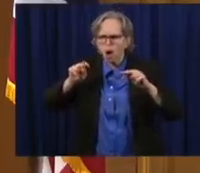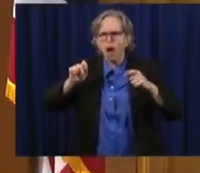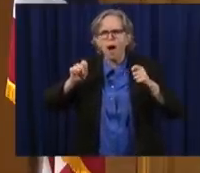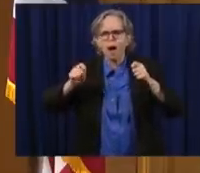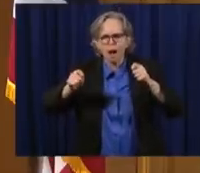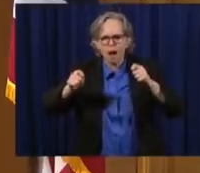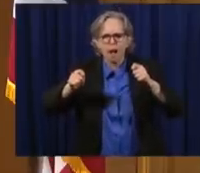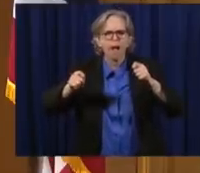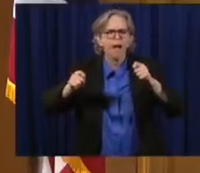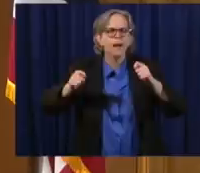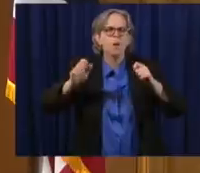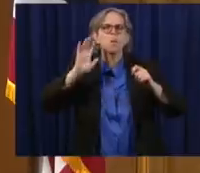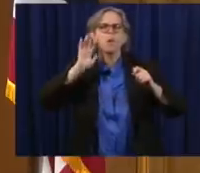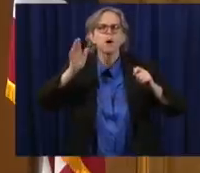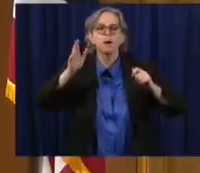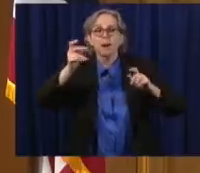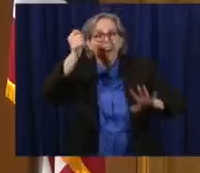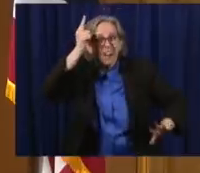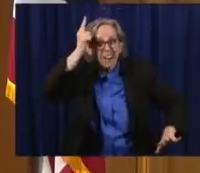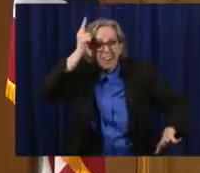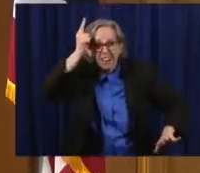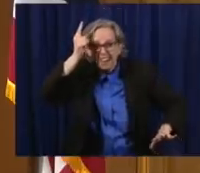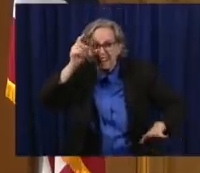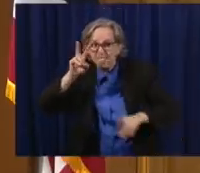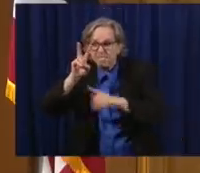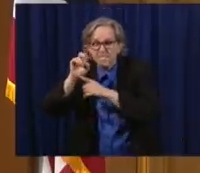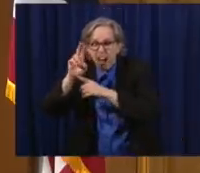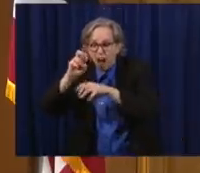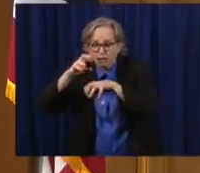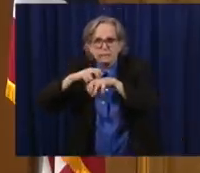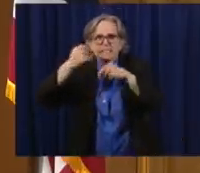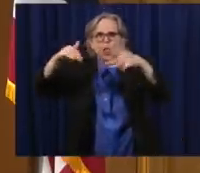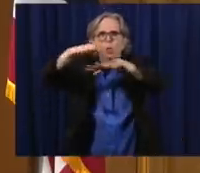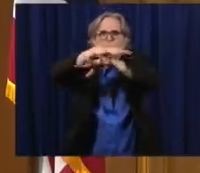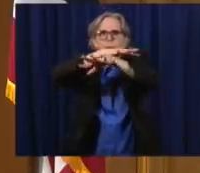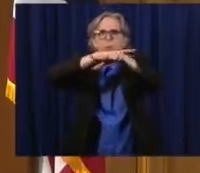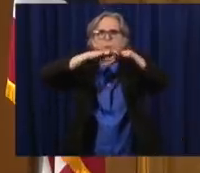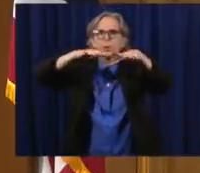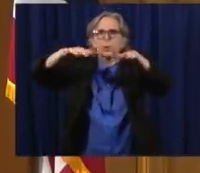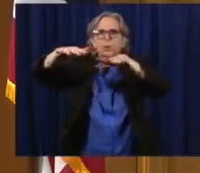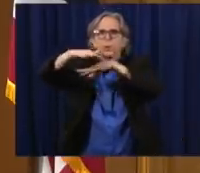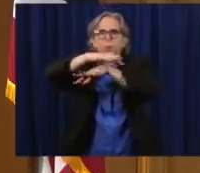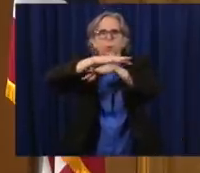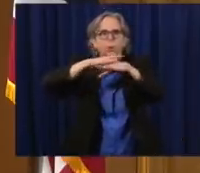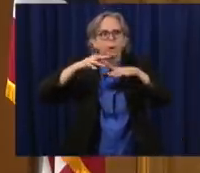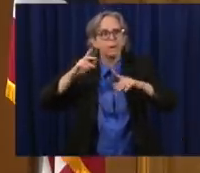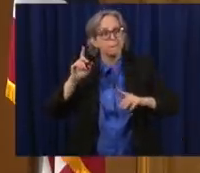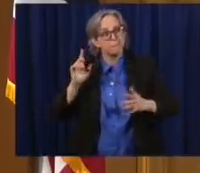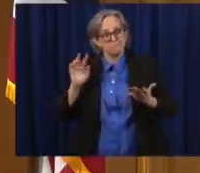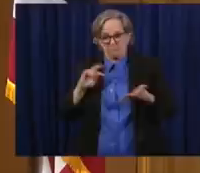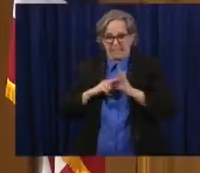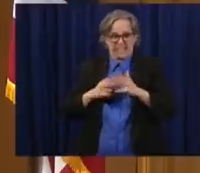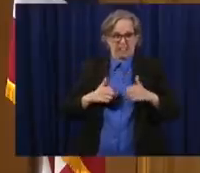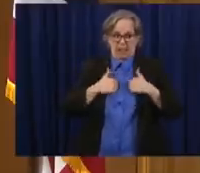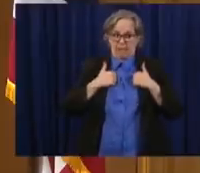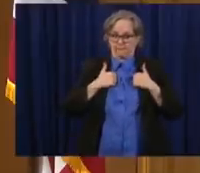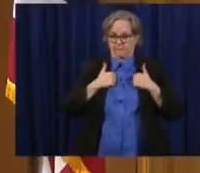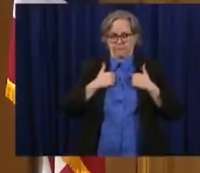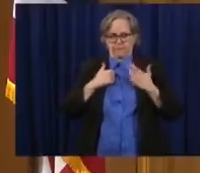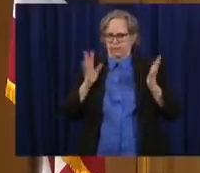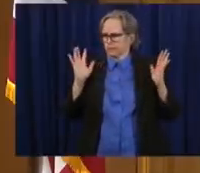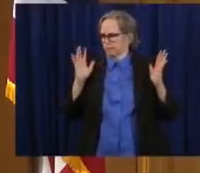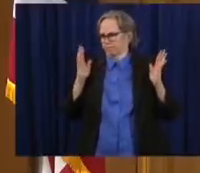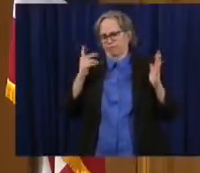this virus will remain out there. And so our life has to be guided by that. And one of the things that